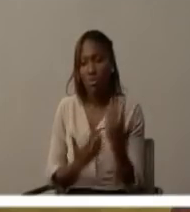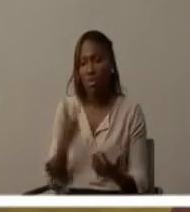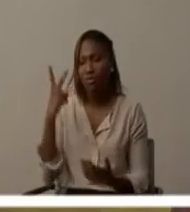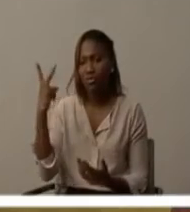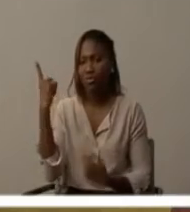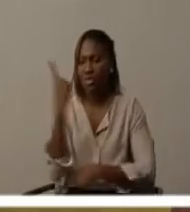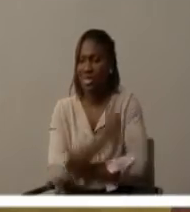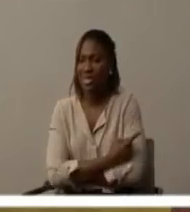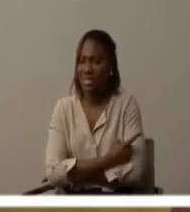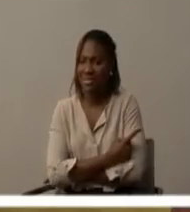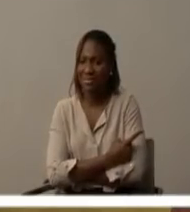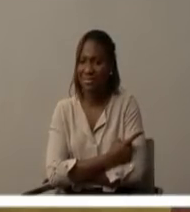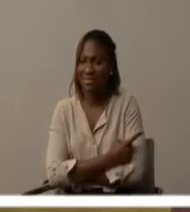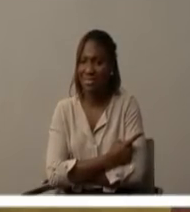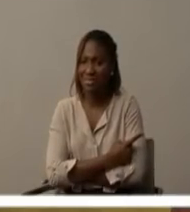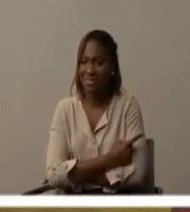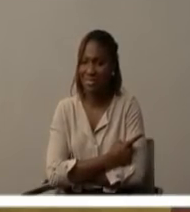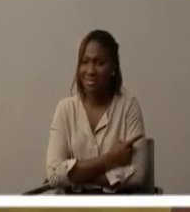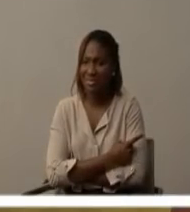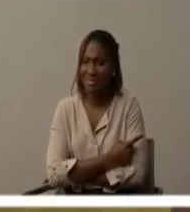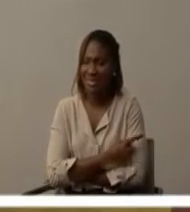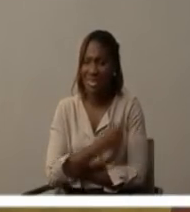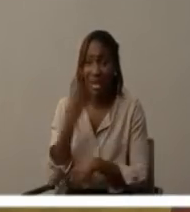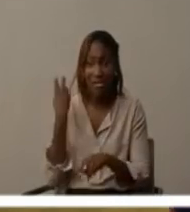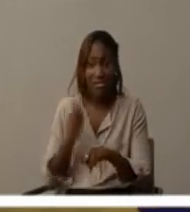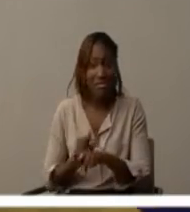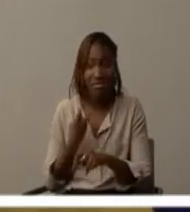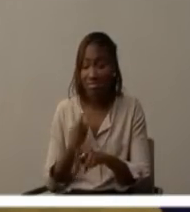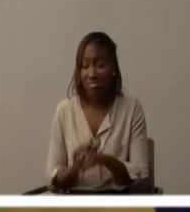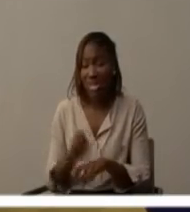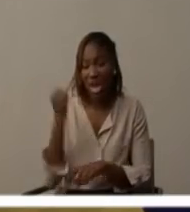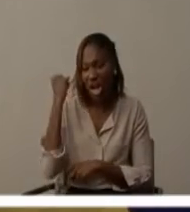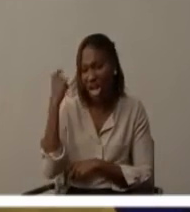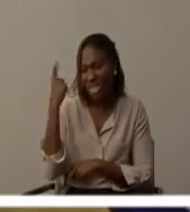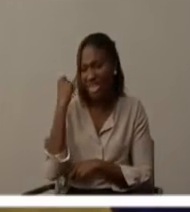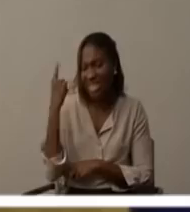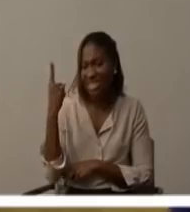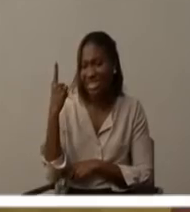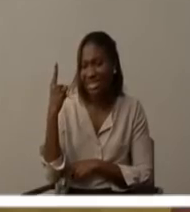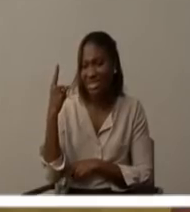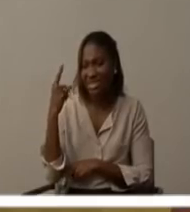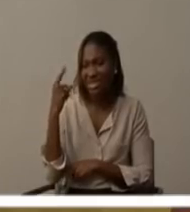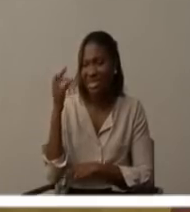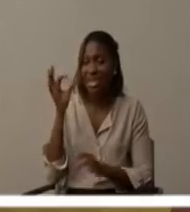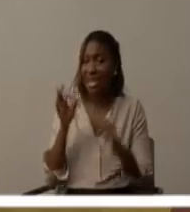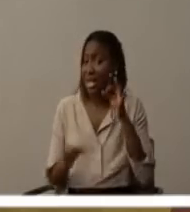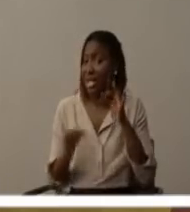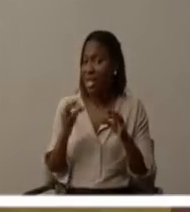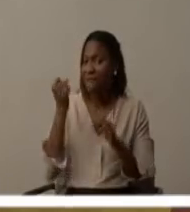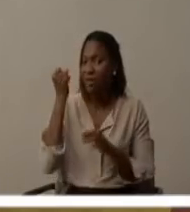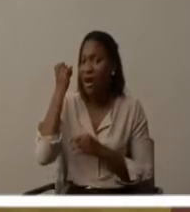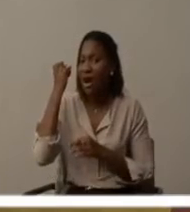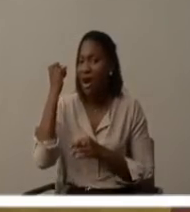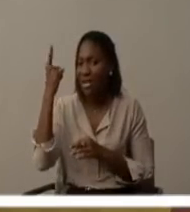that is a way of understanding that you could only understand if you understand the man born blind.